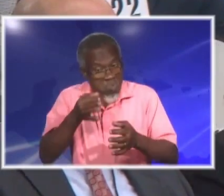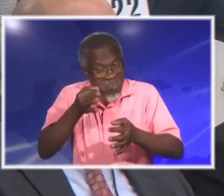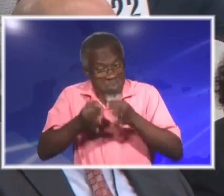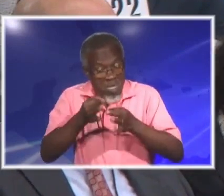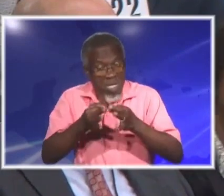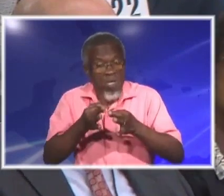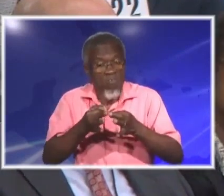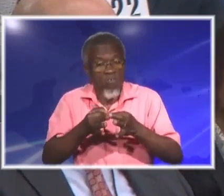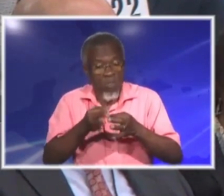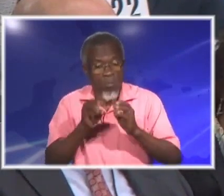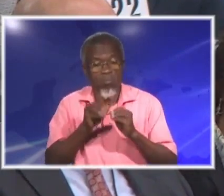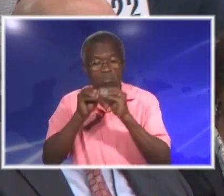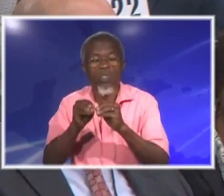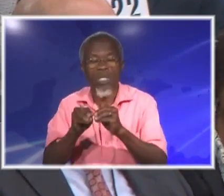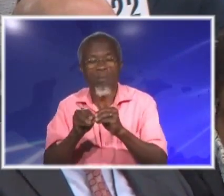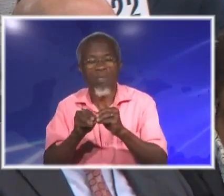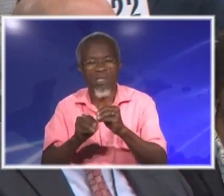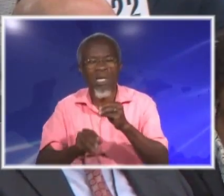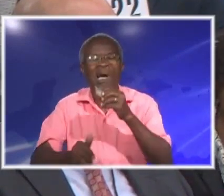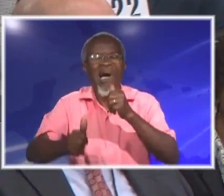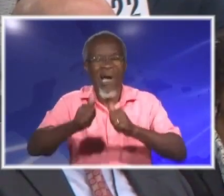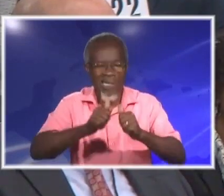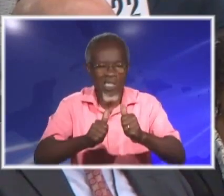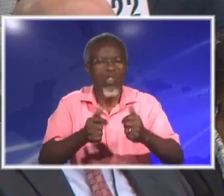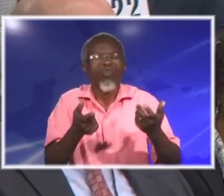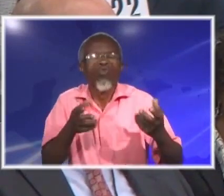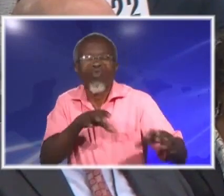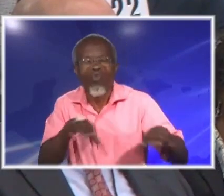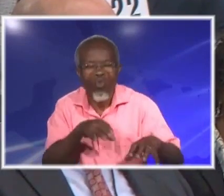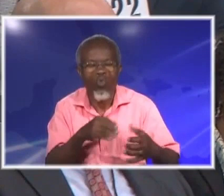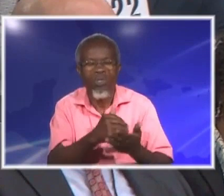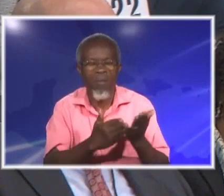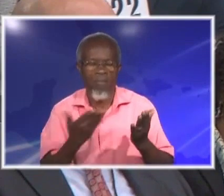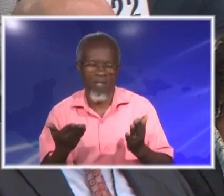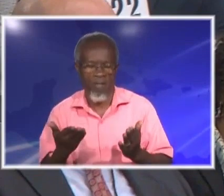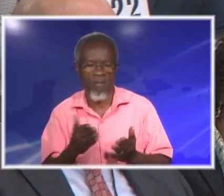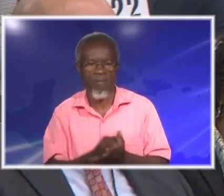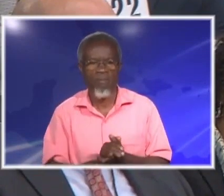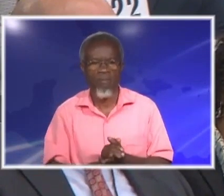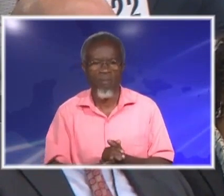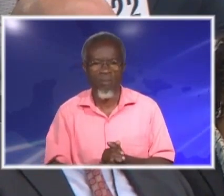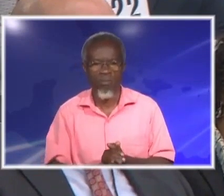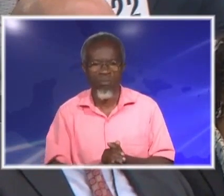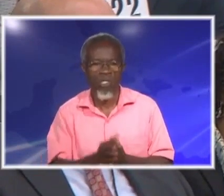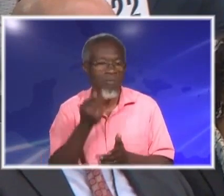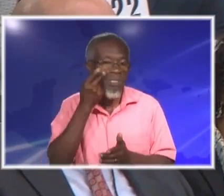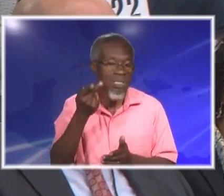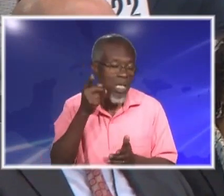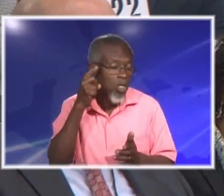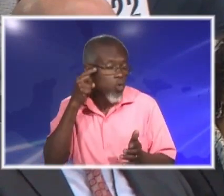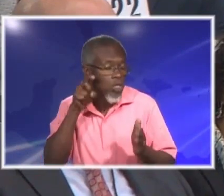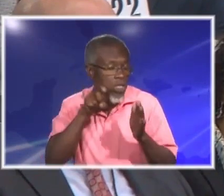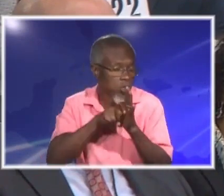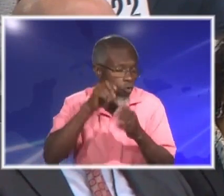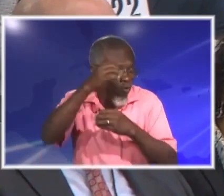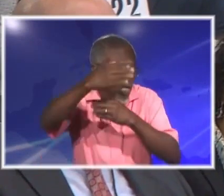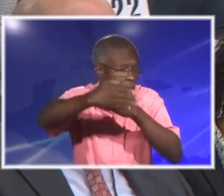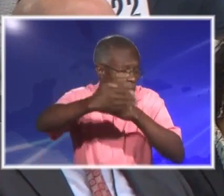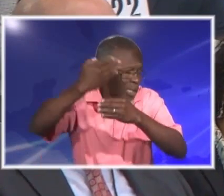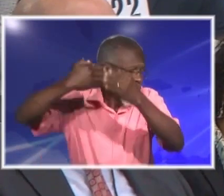once they become action plan. But the truth of the fact of the matter over the years that I have noticed